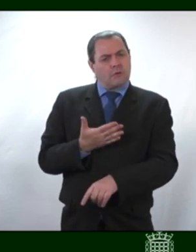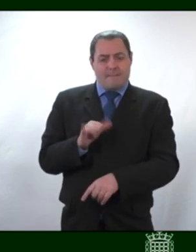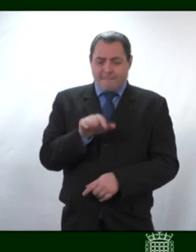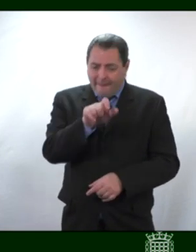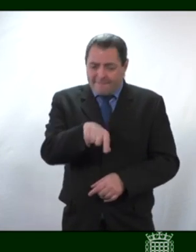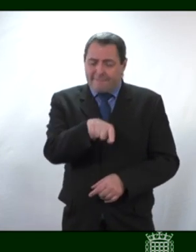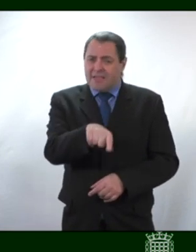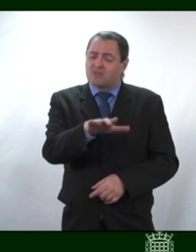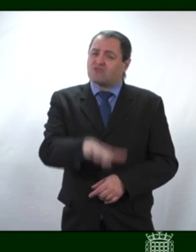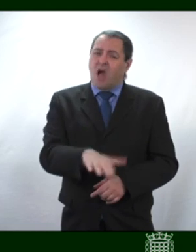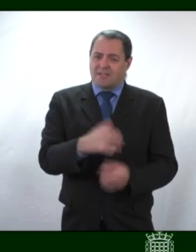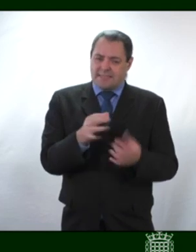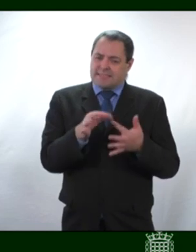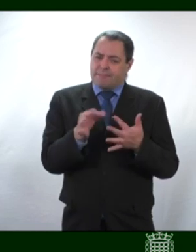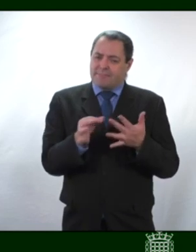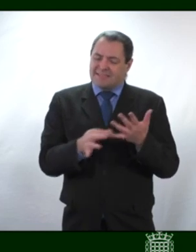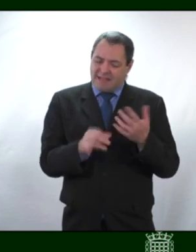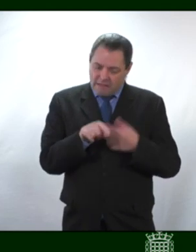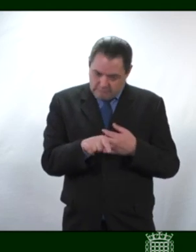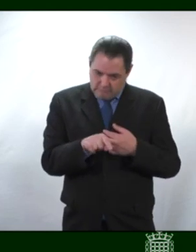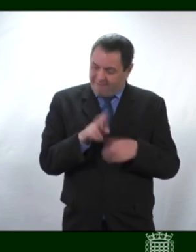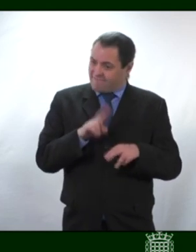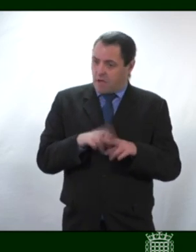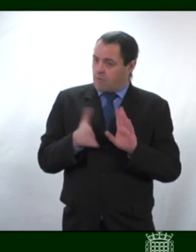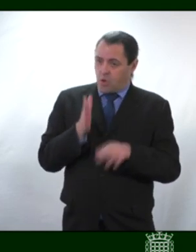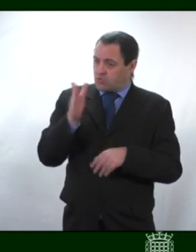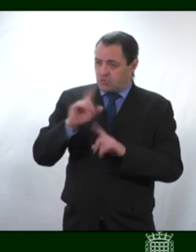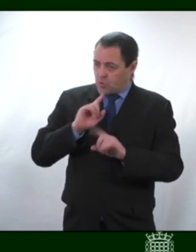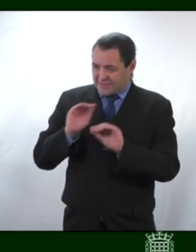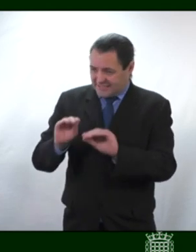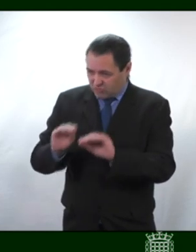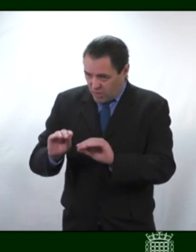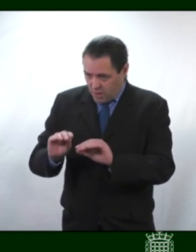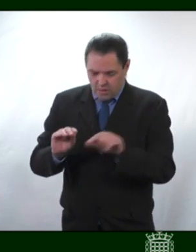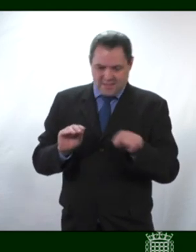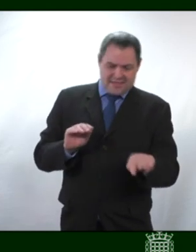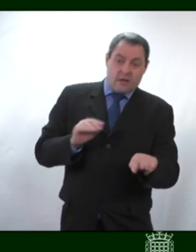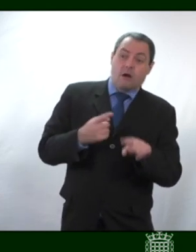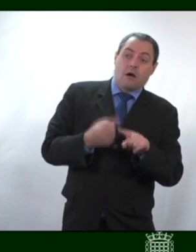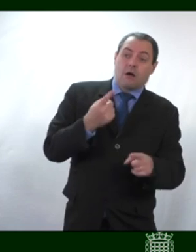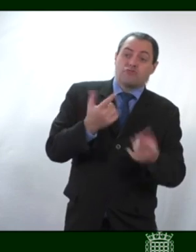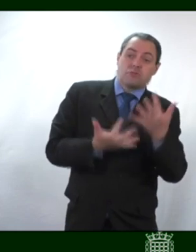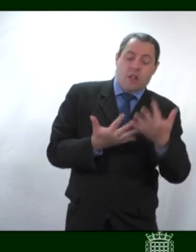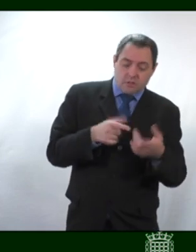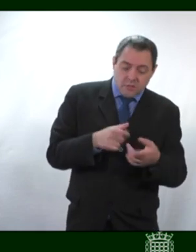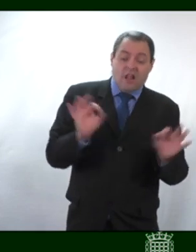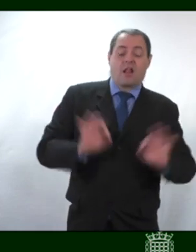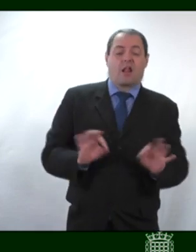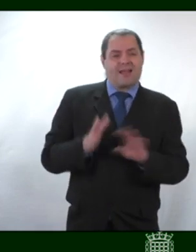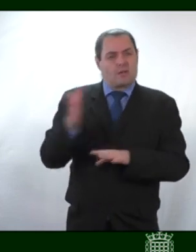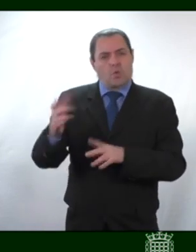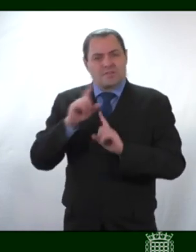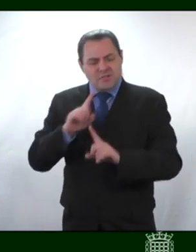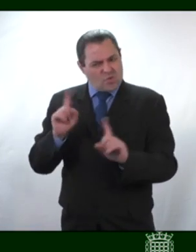symptoms, a father or mother may not be able to go to work as a teacher, and you end up by penalising all the children in a class, and I hope my right honourable friend will be able to say what's